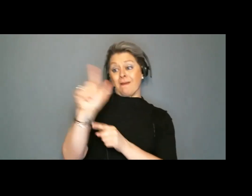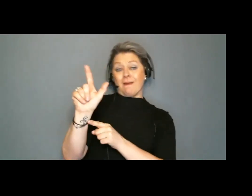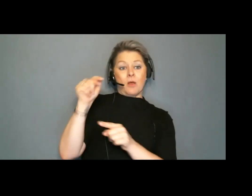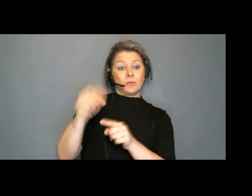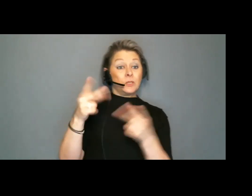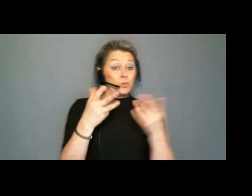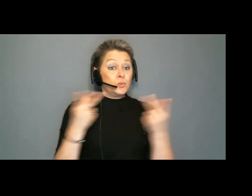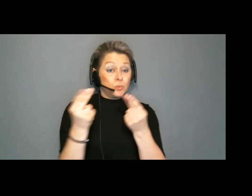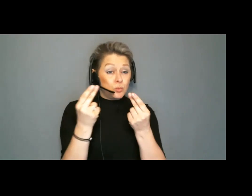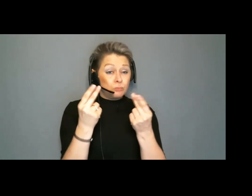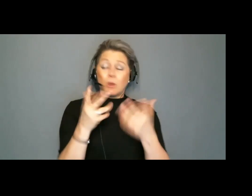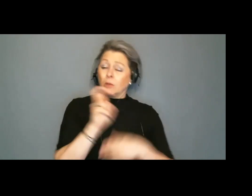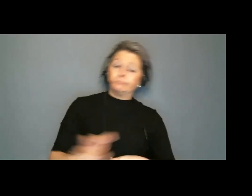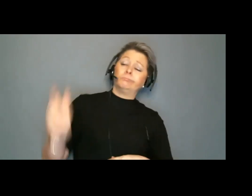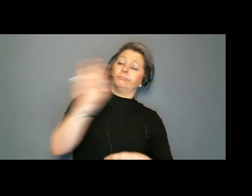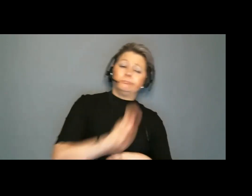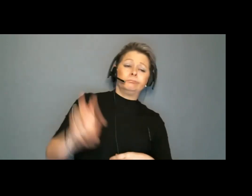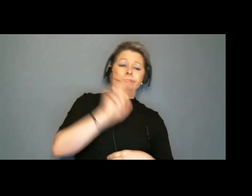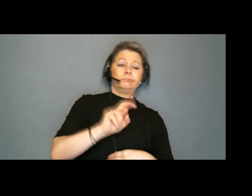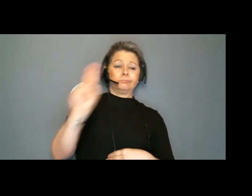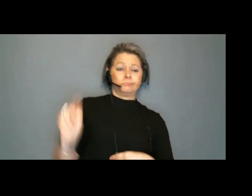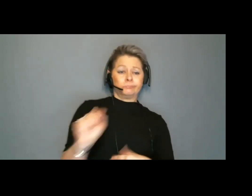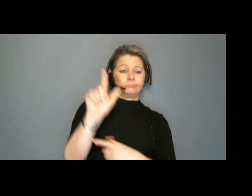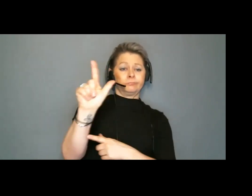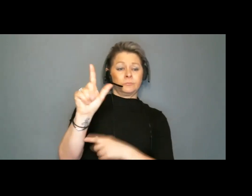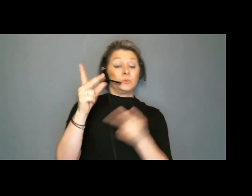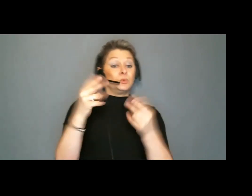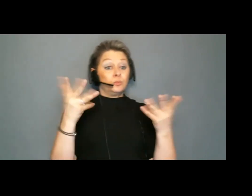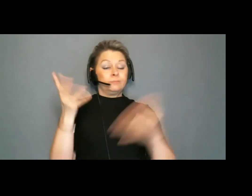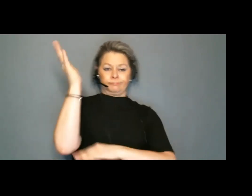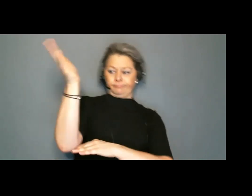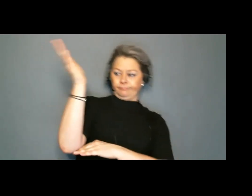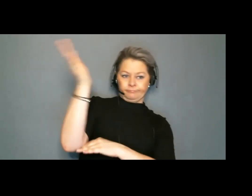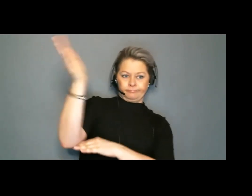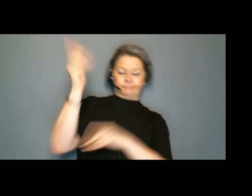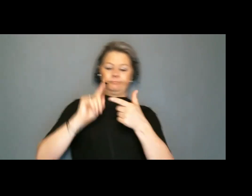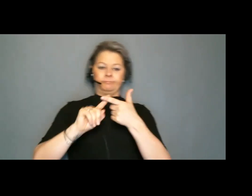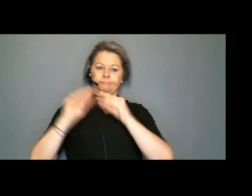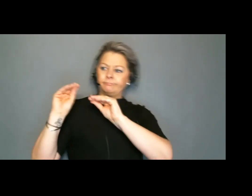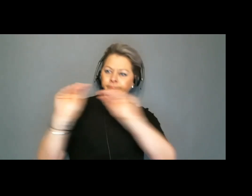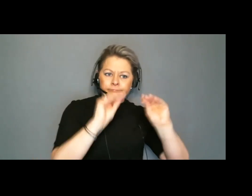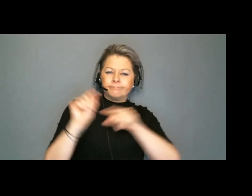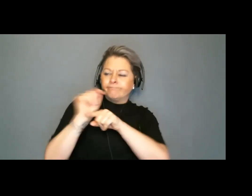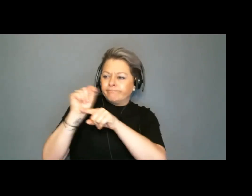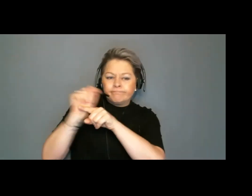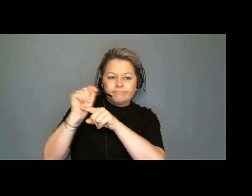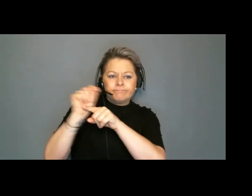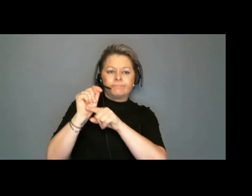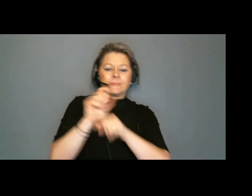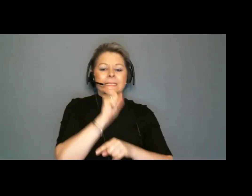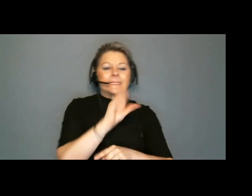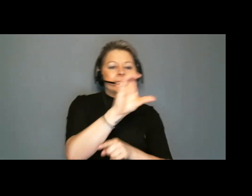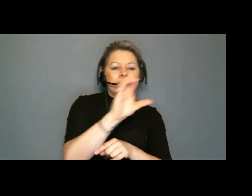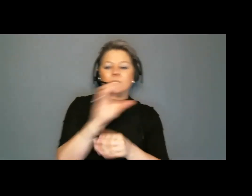traveling around the province, giving presentations, doing training sessions, and bringing seniors together to